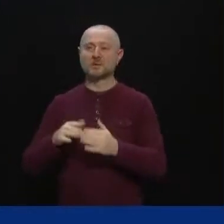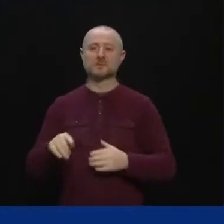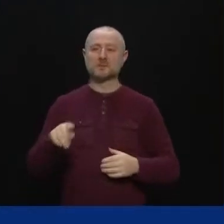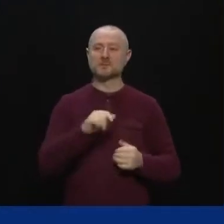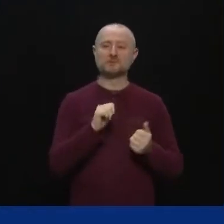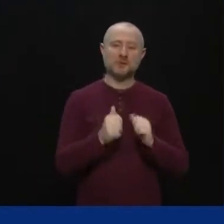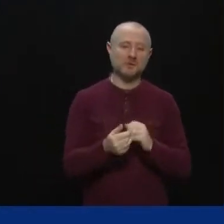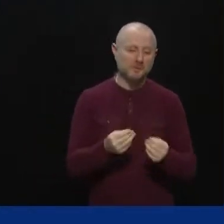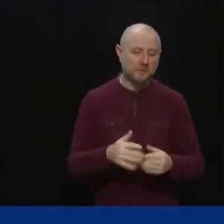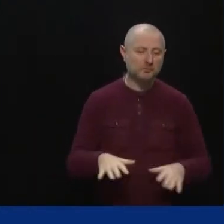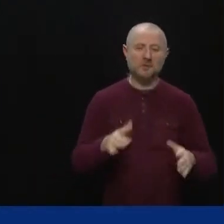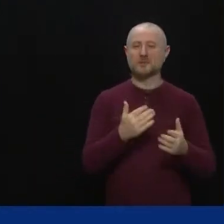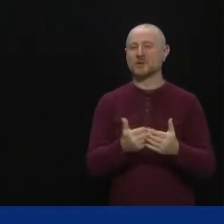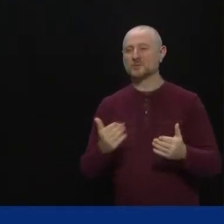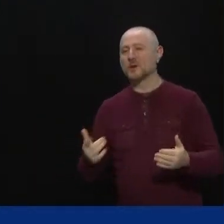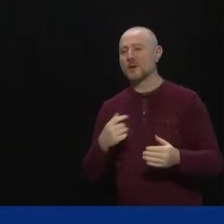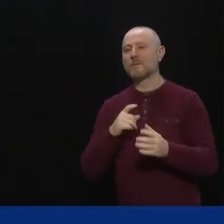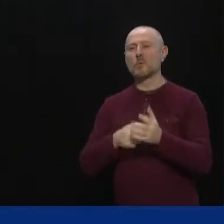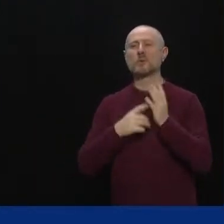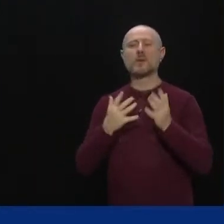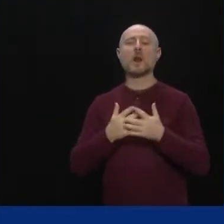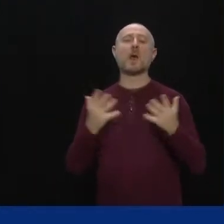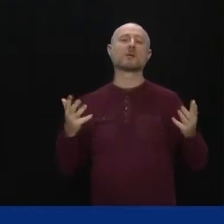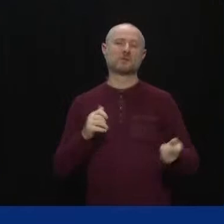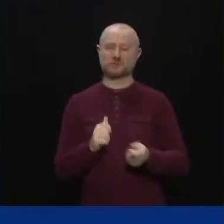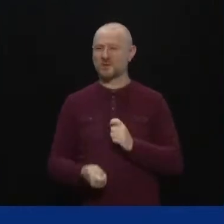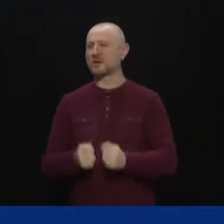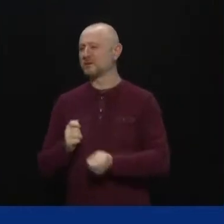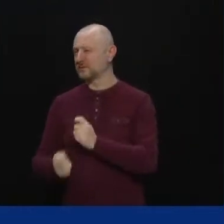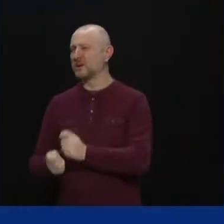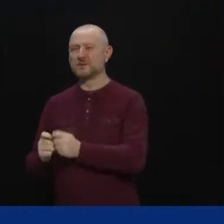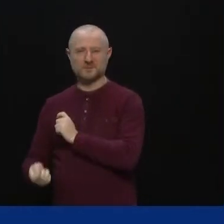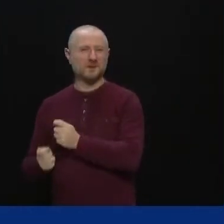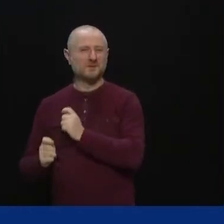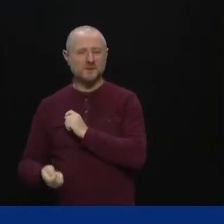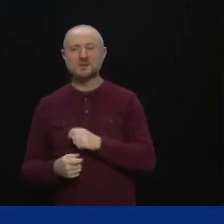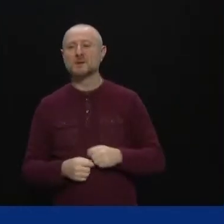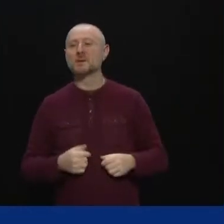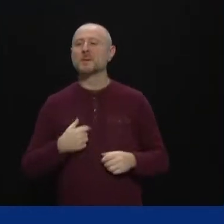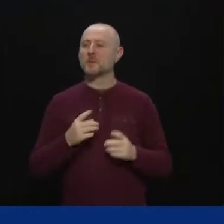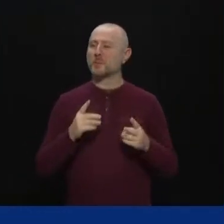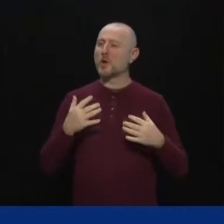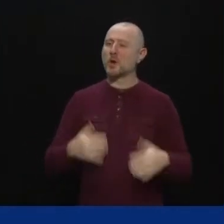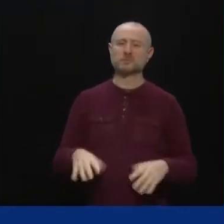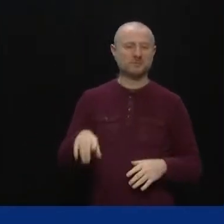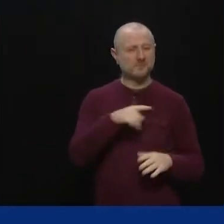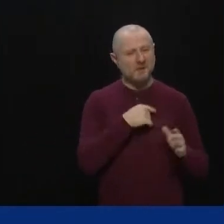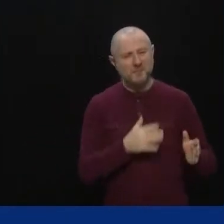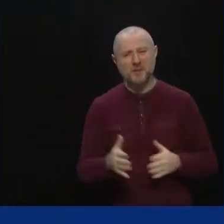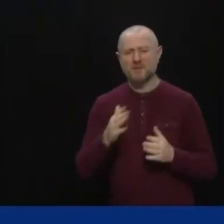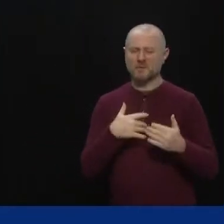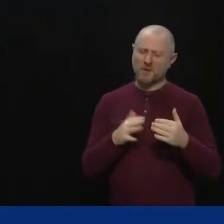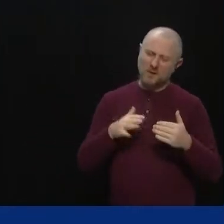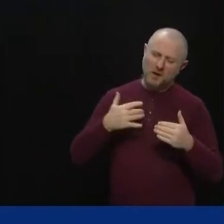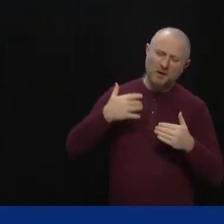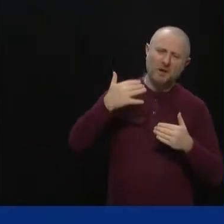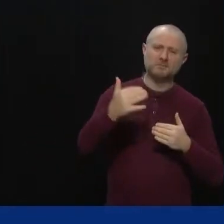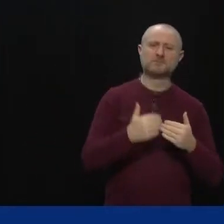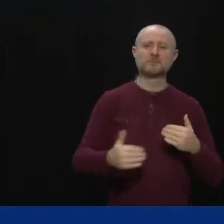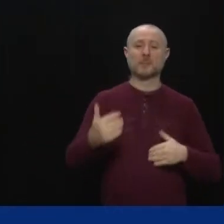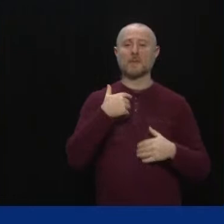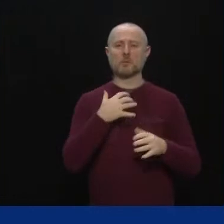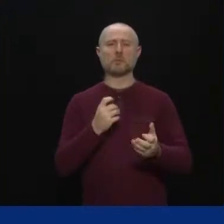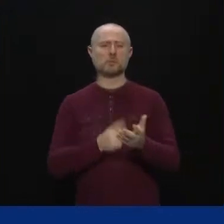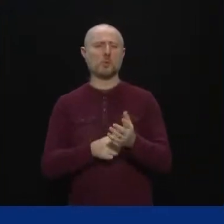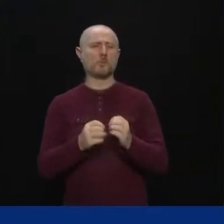changing conduits, a lot of changes that have to happen. And people are already making longer-term plans at this time, but it's something we'll be happy to look at. But I